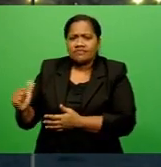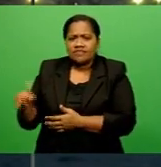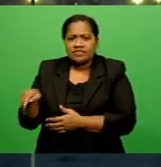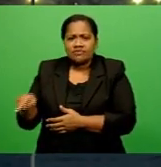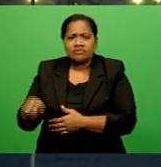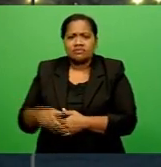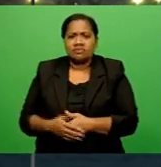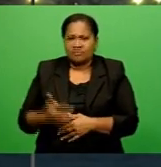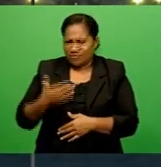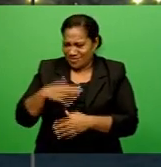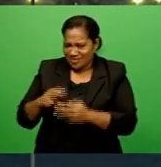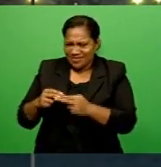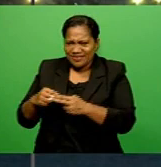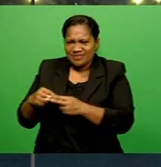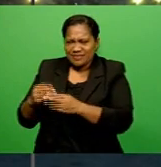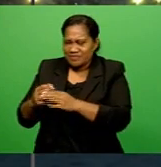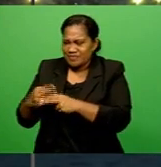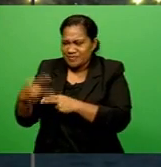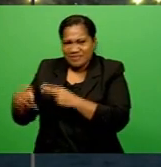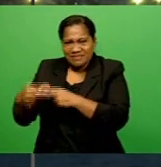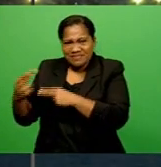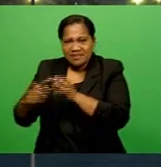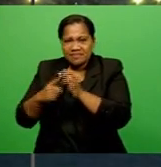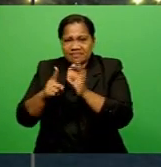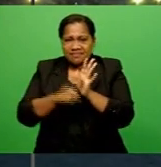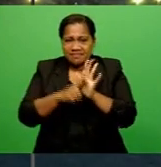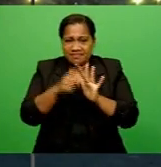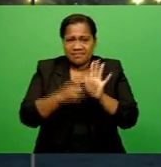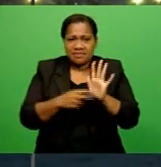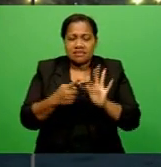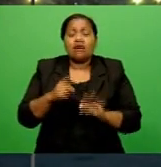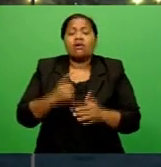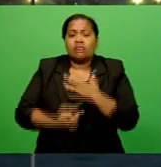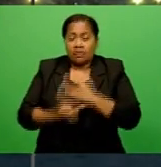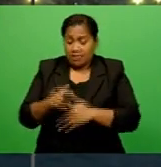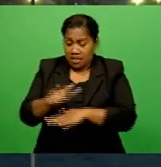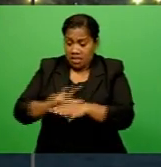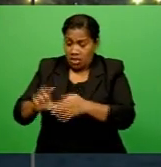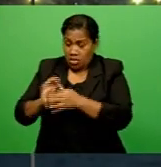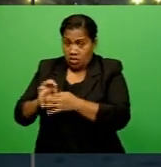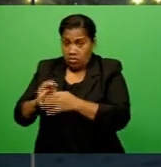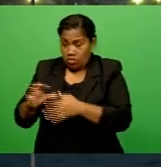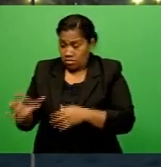pine areas. Chief Executive Vimlesh Kumar says landowners opposed to Fiji Pine